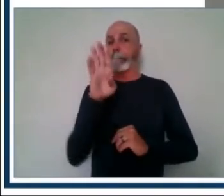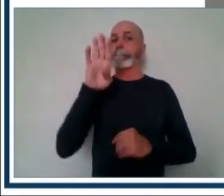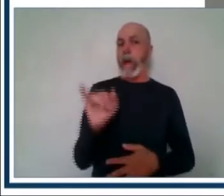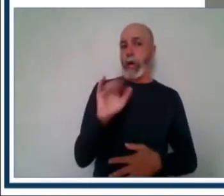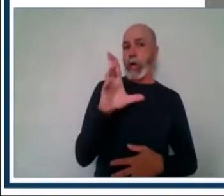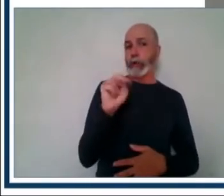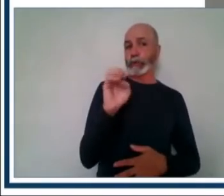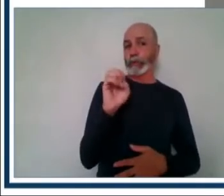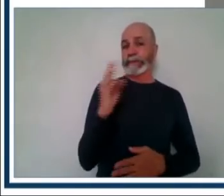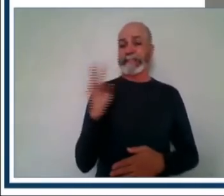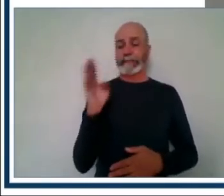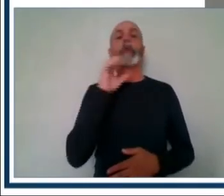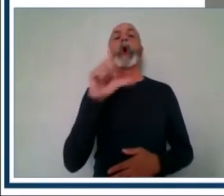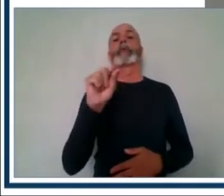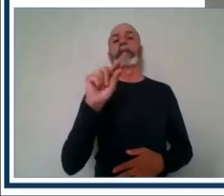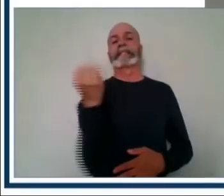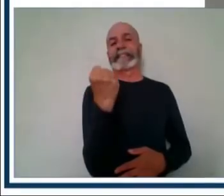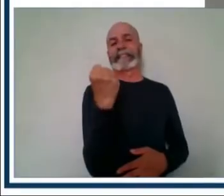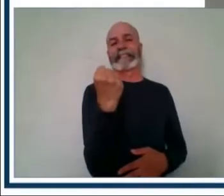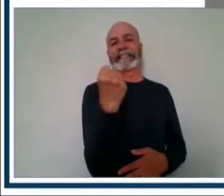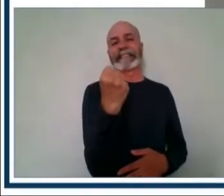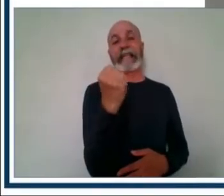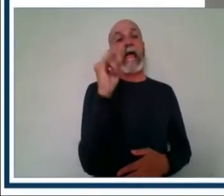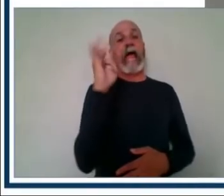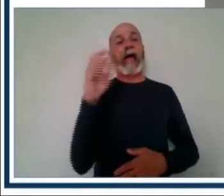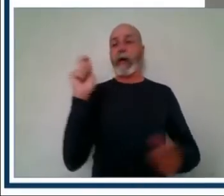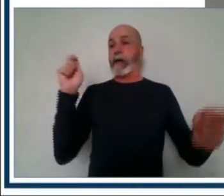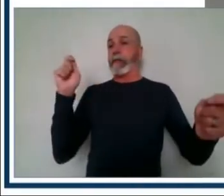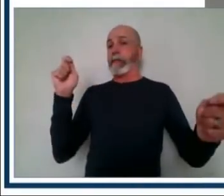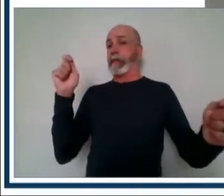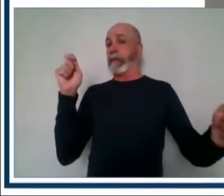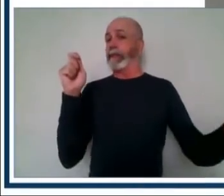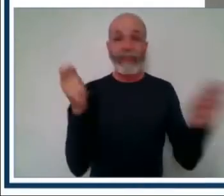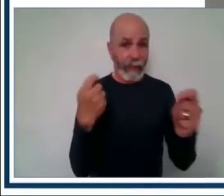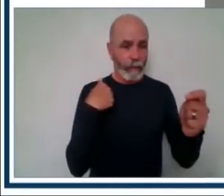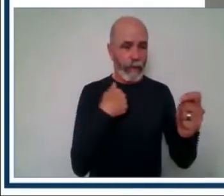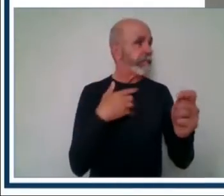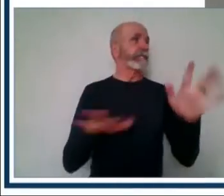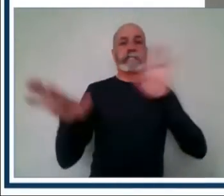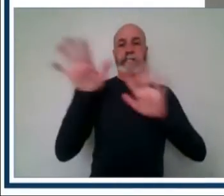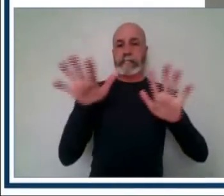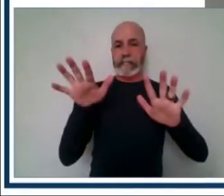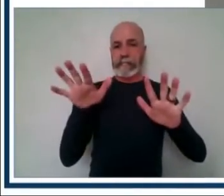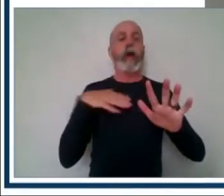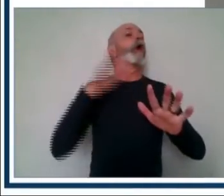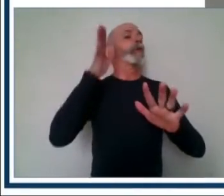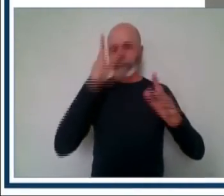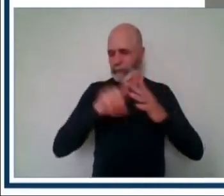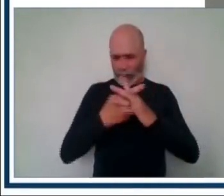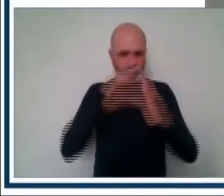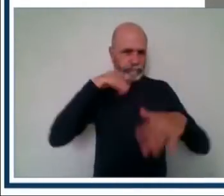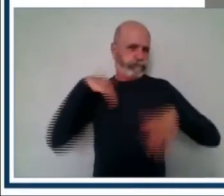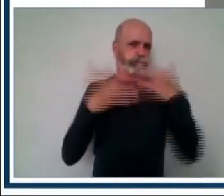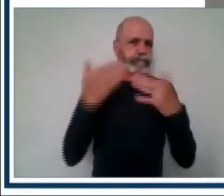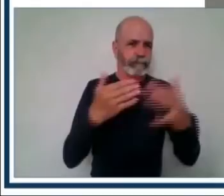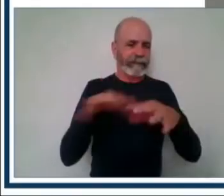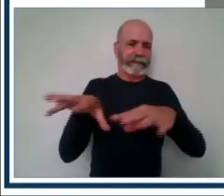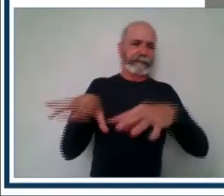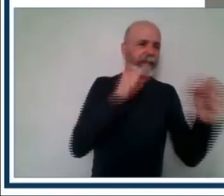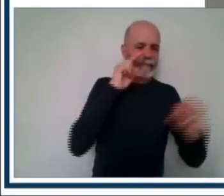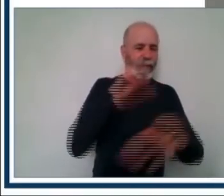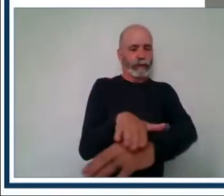now, then we have to readjust and we slow everything down. That would be the wrong thing to do. We have a good program. We'll get